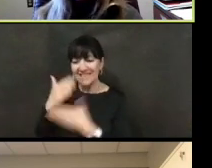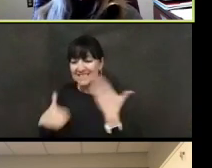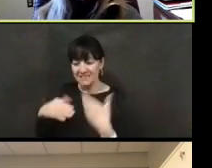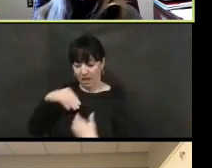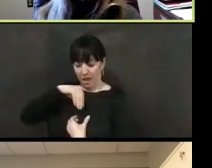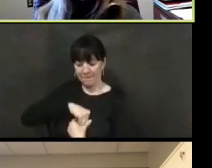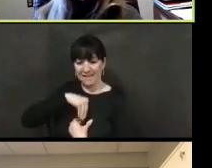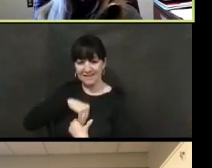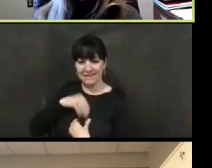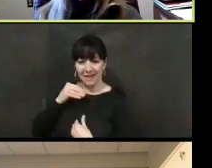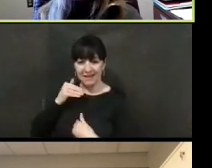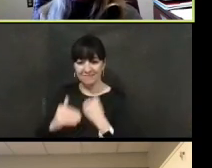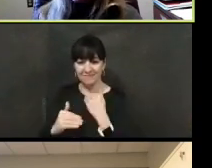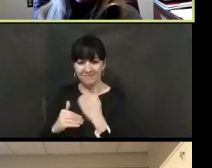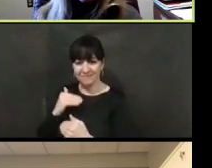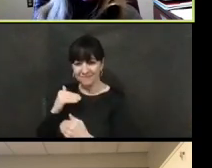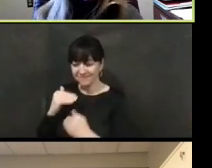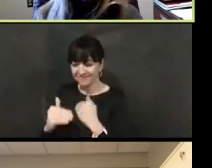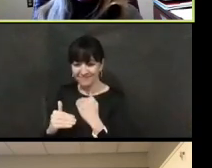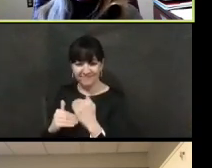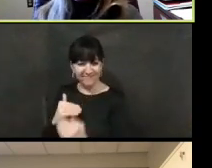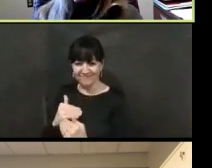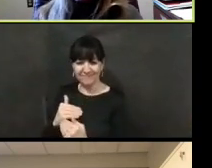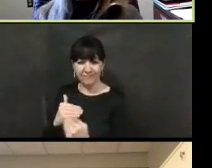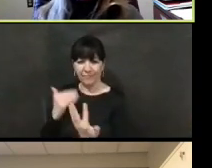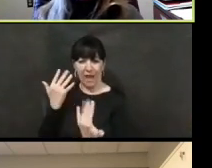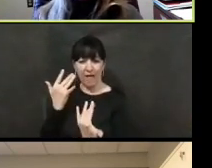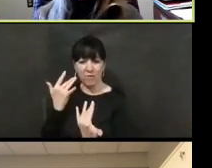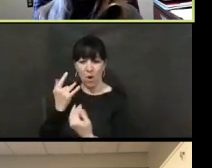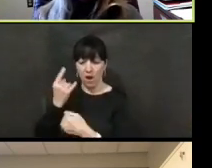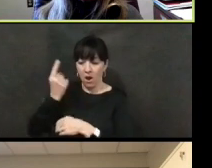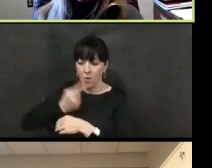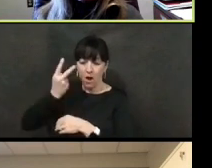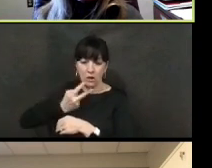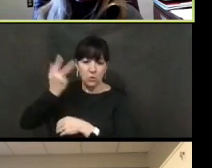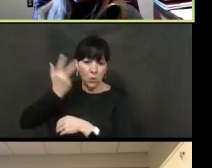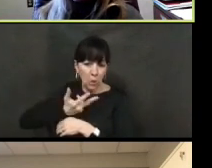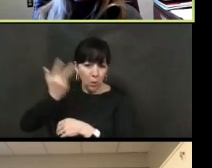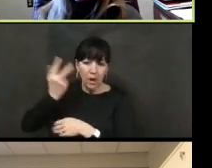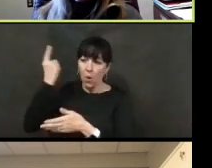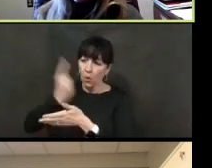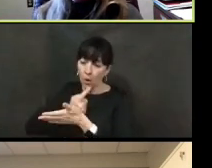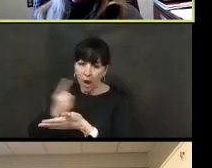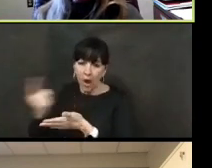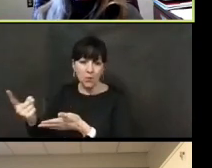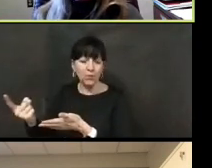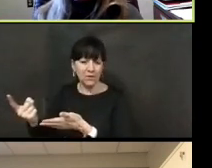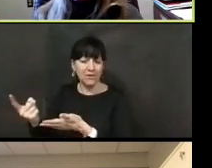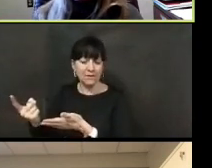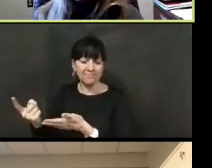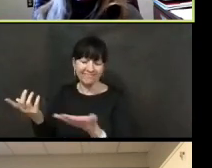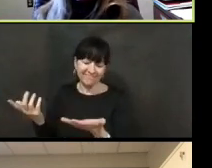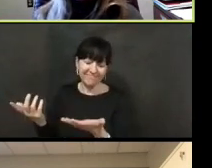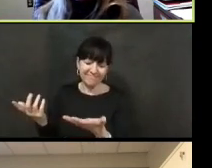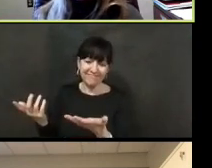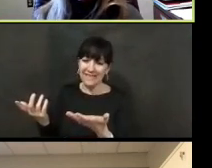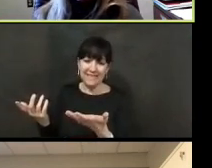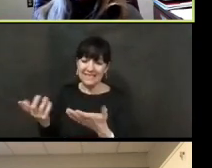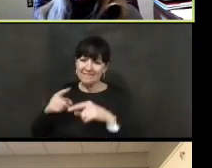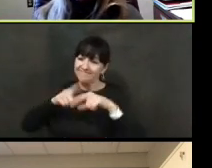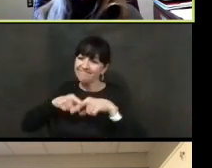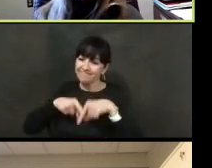really smart people who are really good at understanding these laboratory tests, to in particular